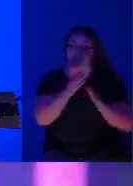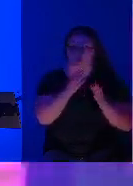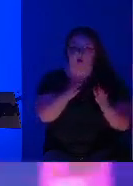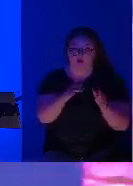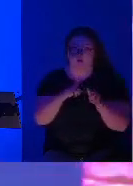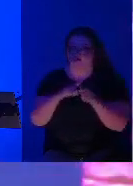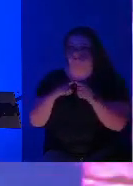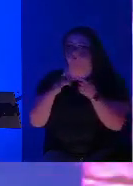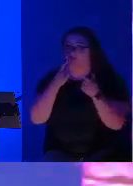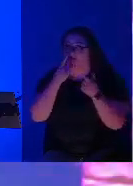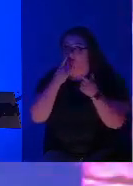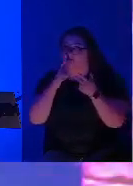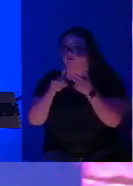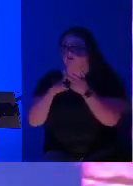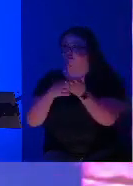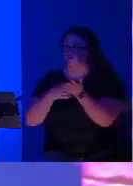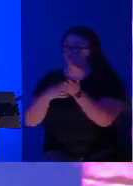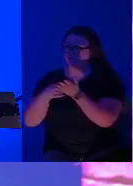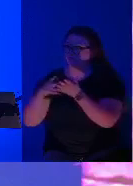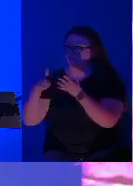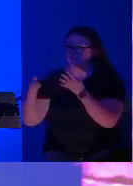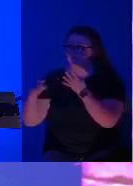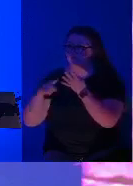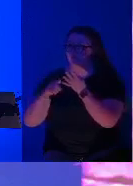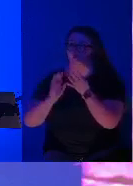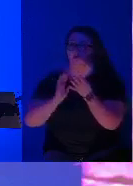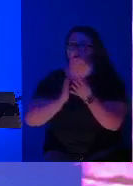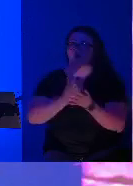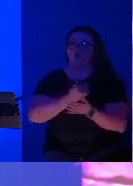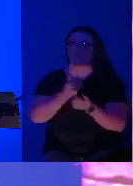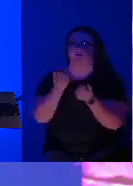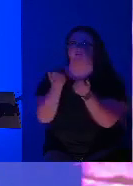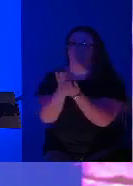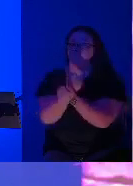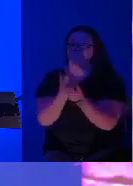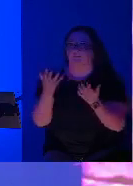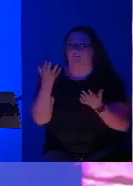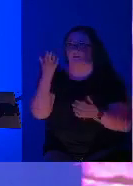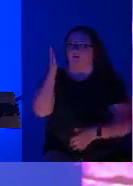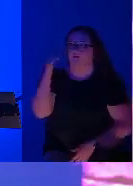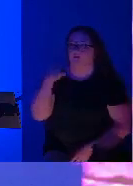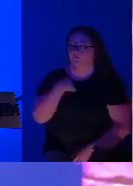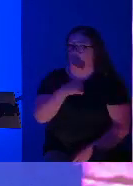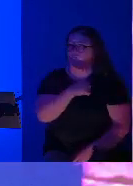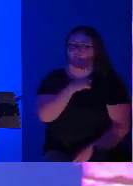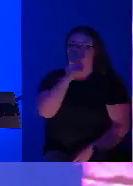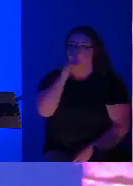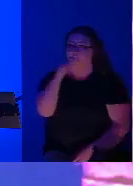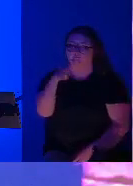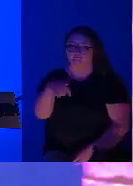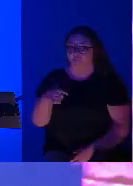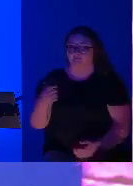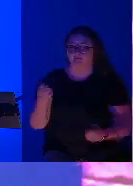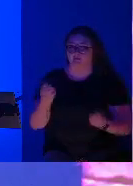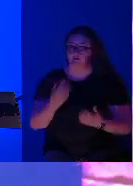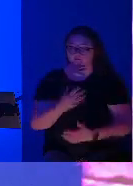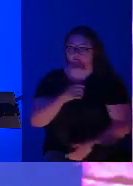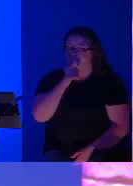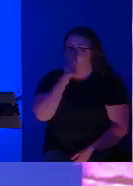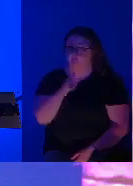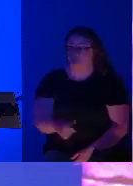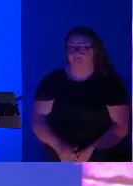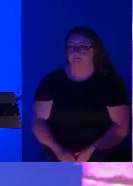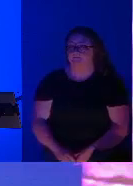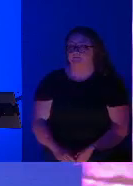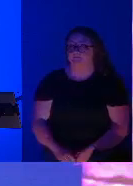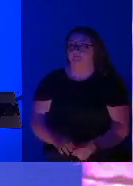light. You are the truth. You are our everything, God. And we need not fear. We